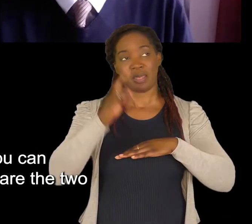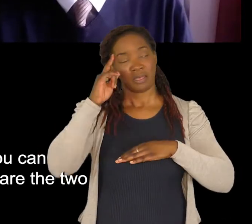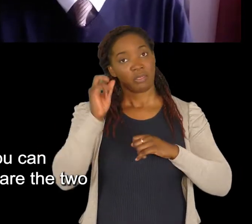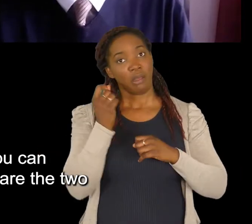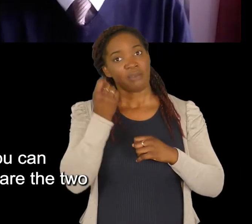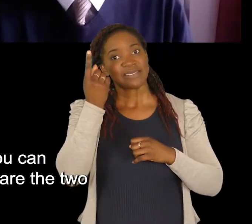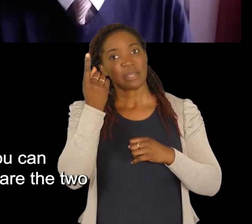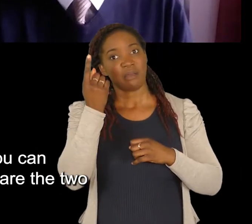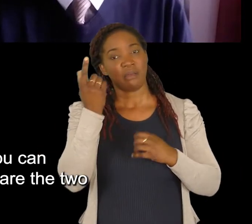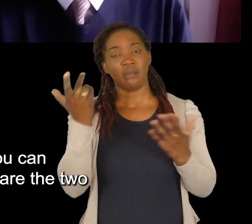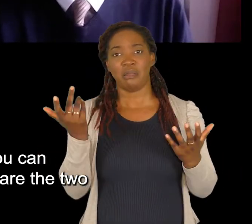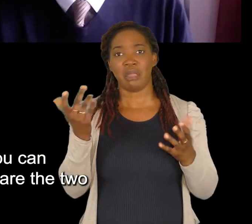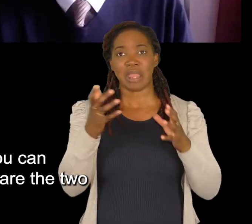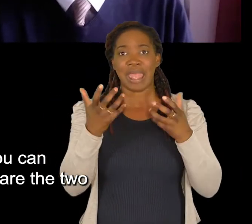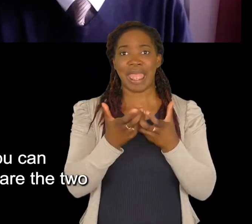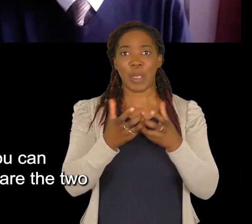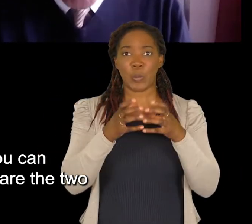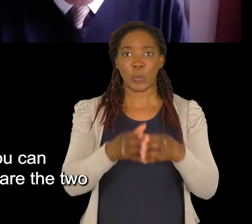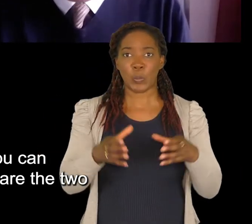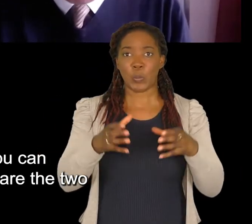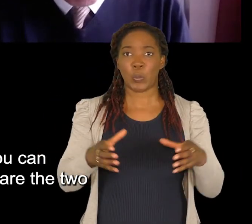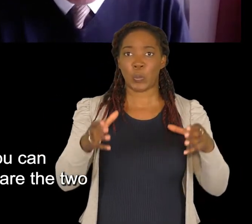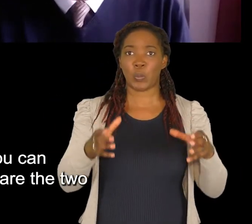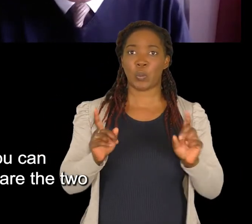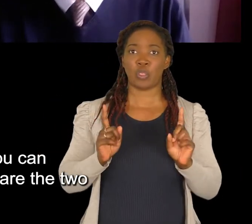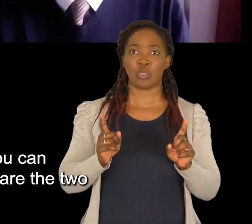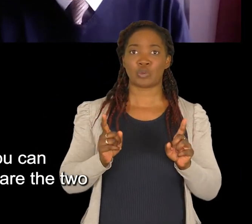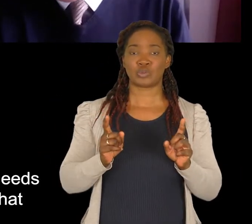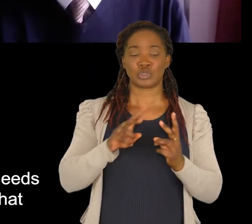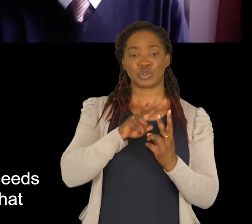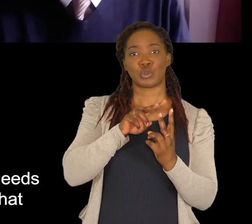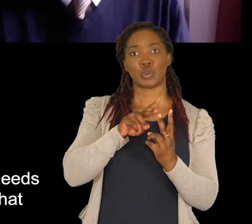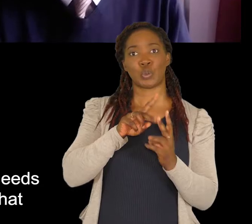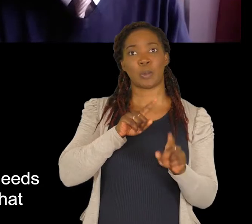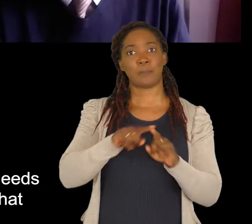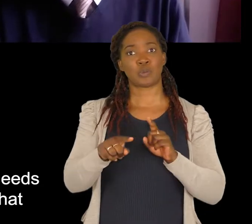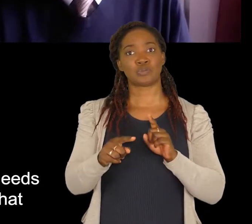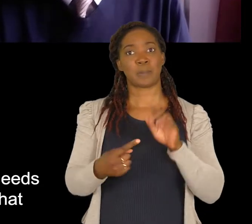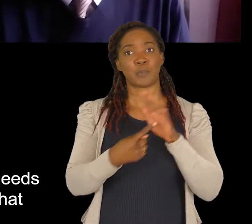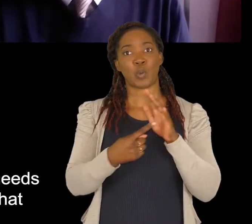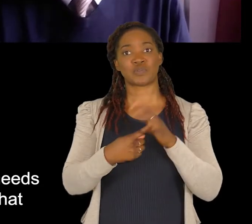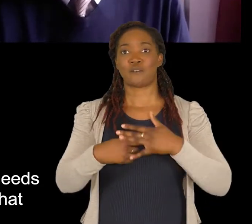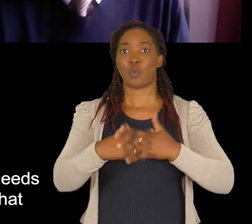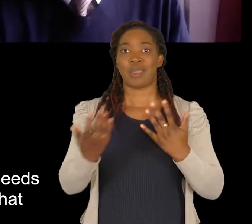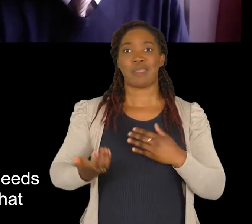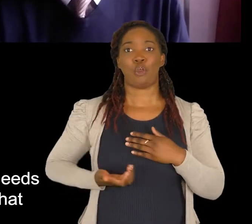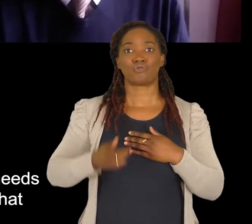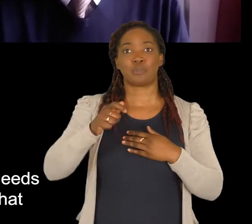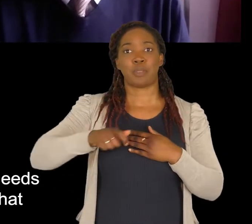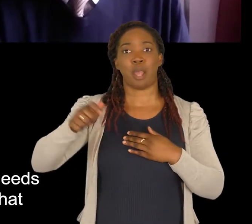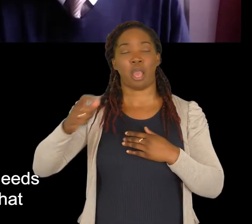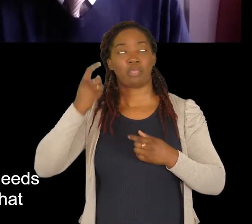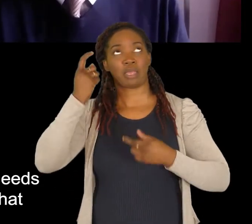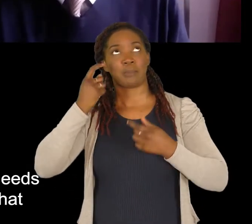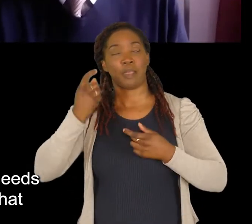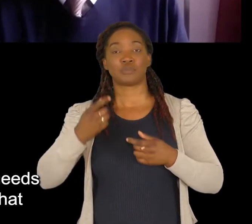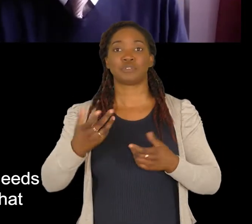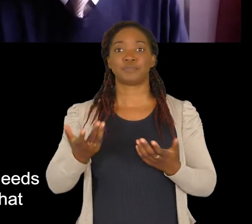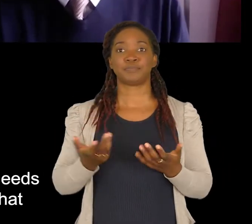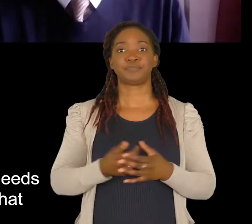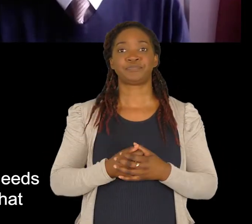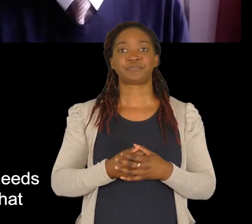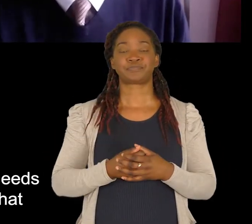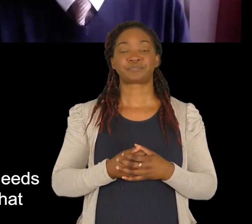and the scalability are the two most important things that any entrepreneur that is thinking about business needs to think